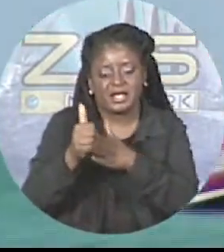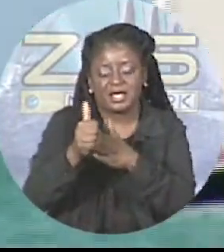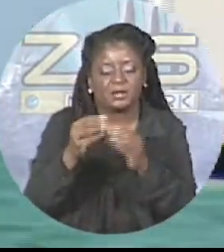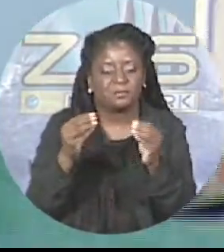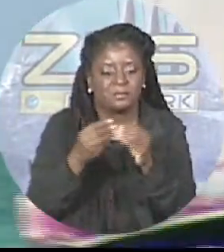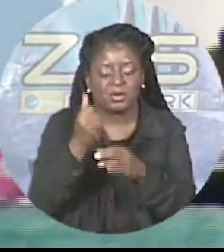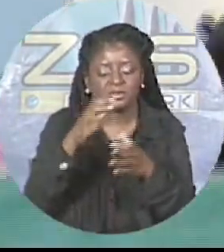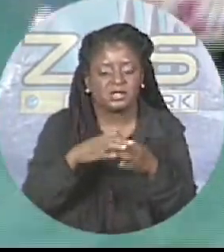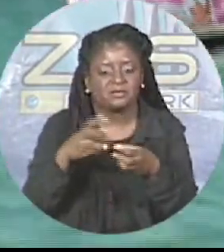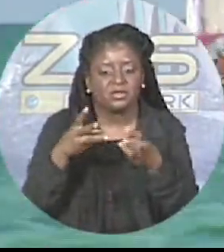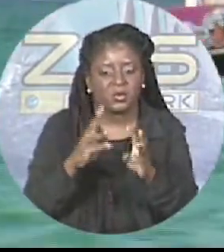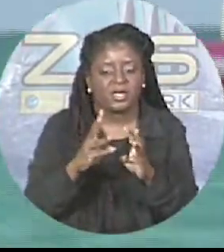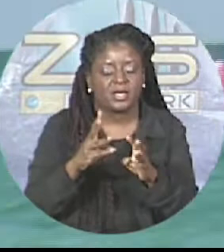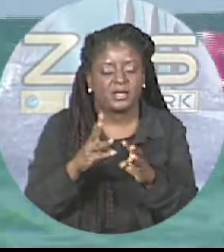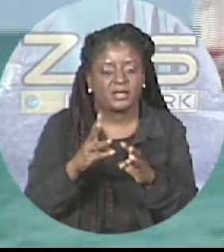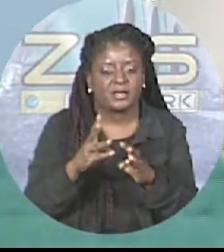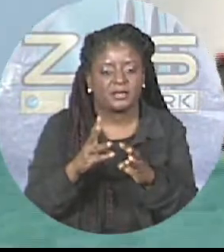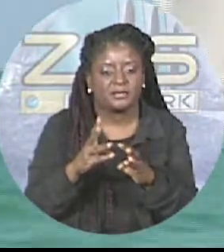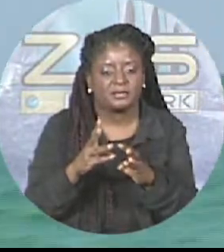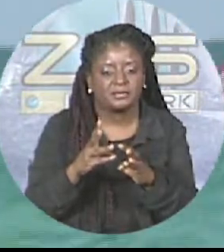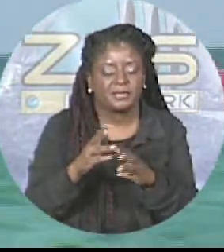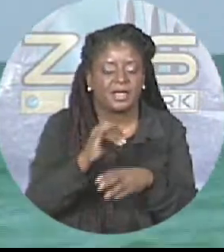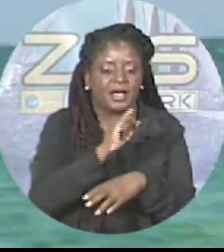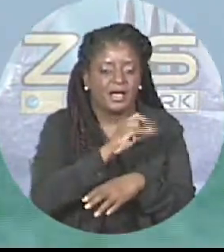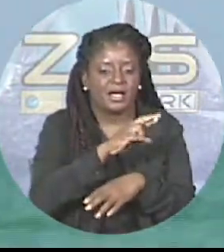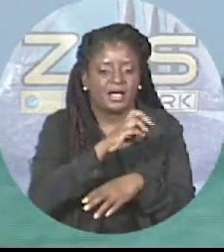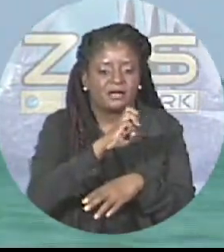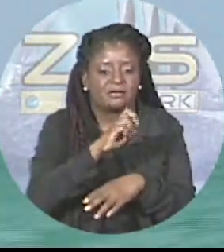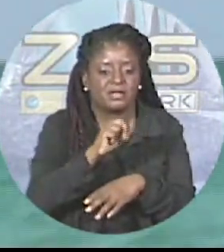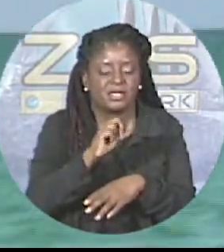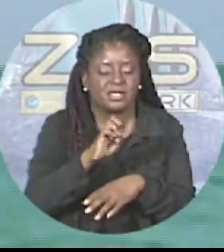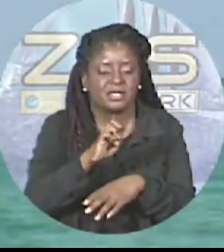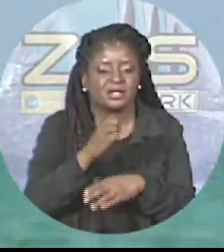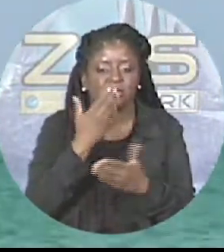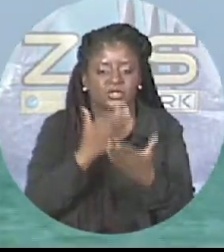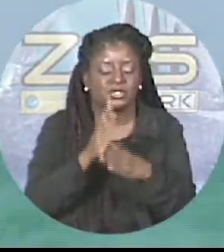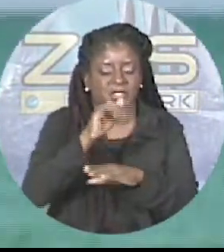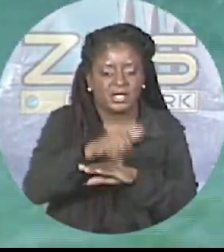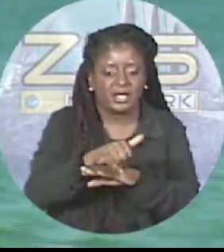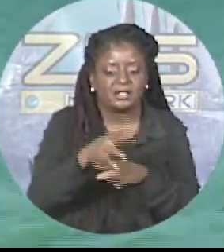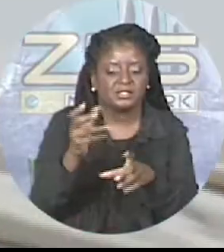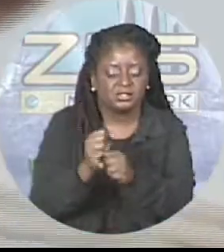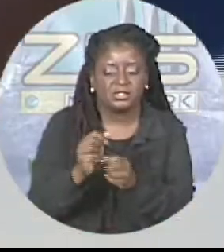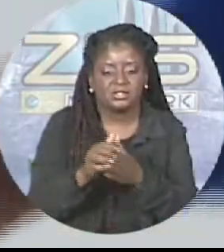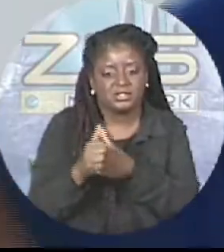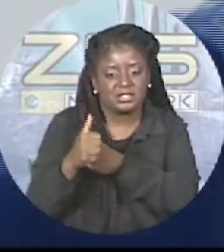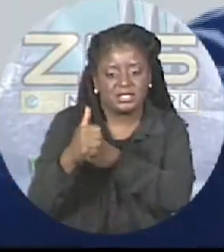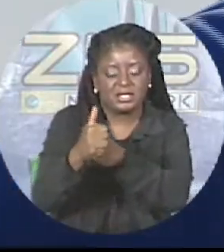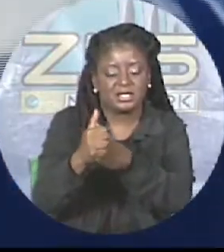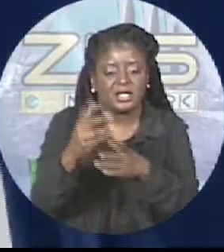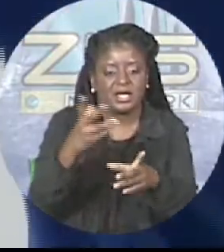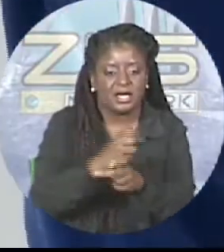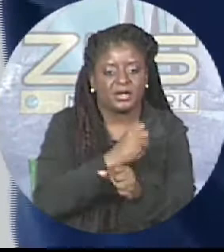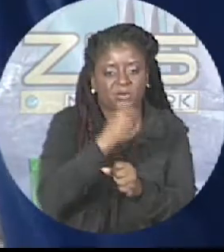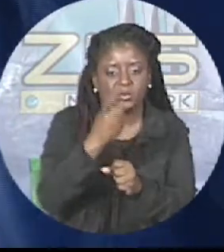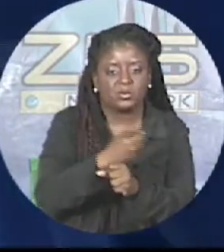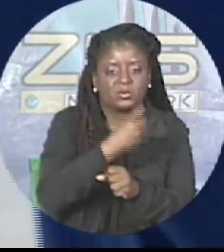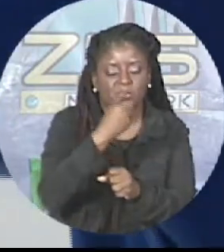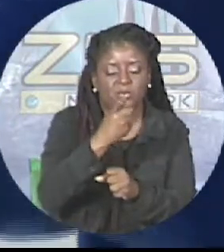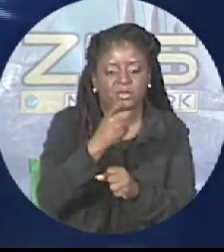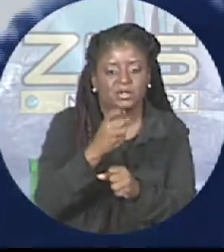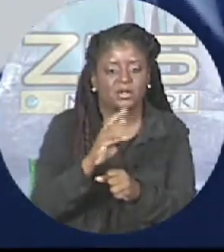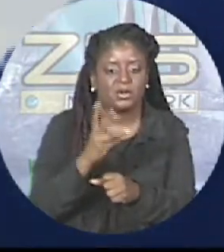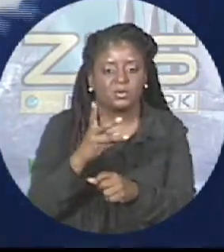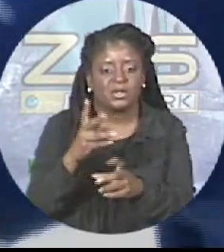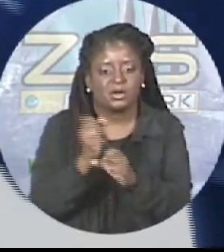by Barbarian on the last buoy allowed Irene Goodnight to take the lead and win the cannon. Got him into a lot of trouble, so he